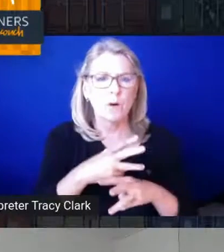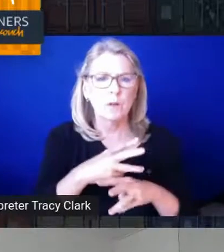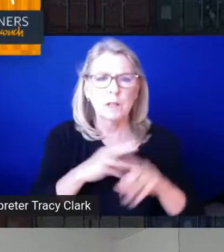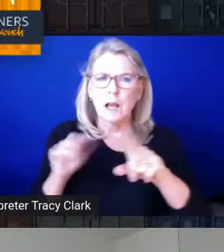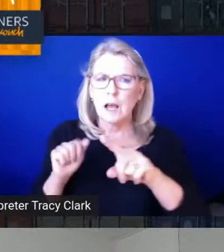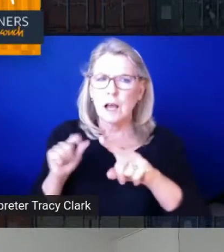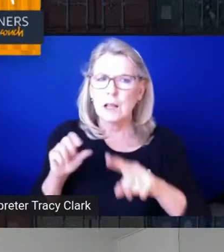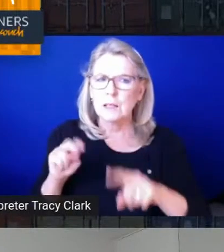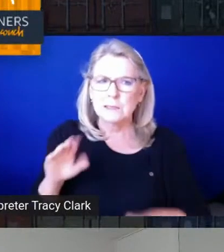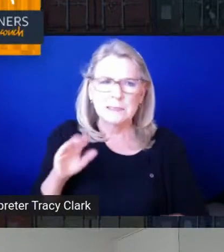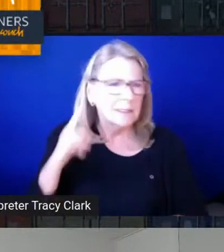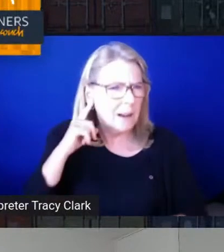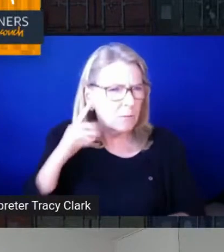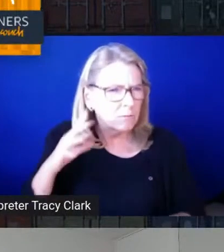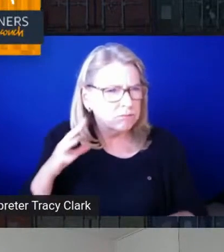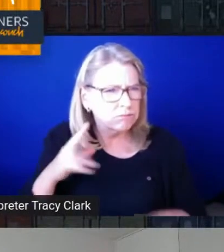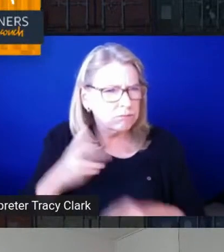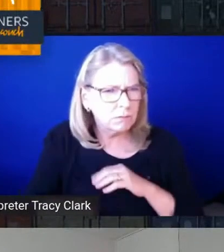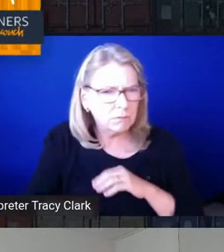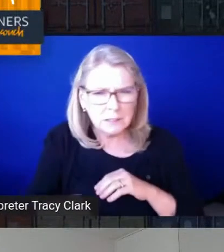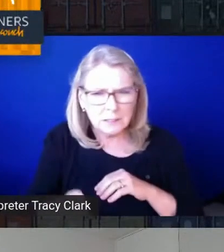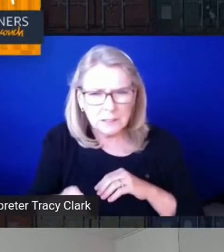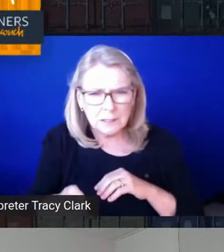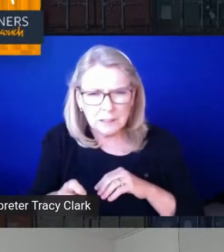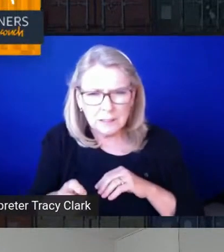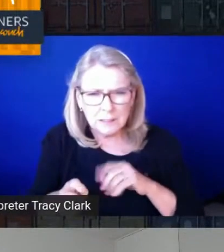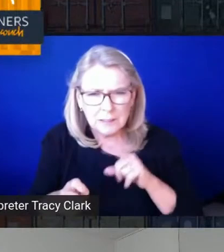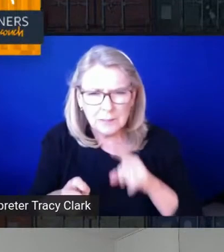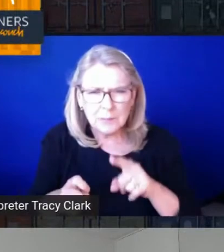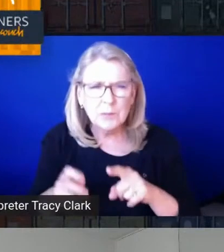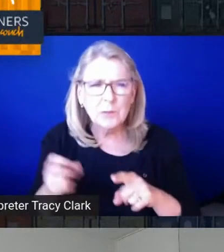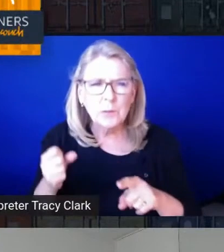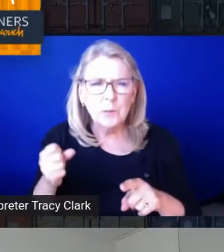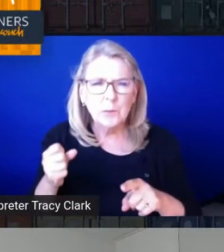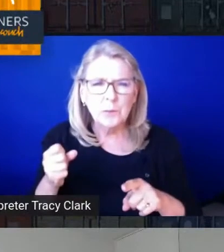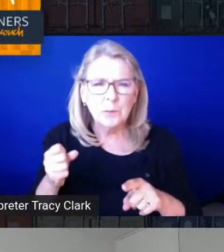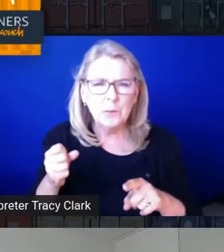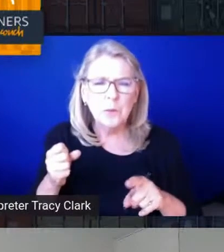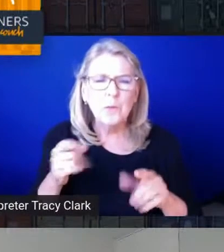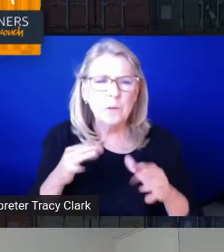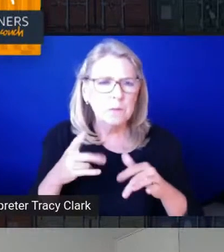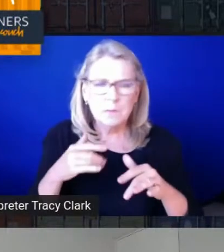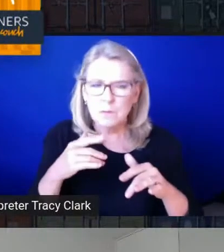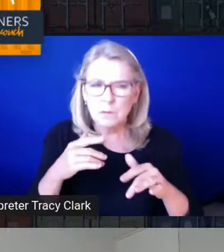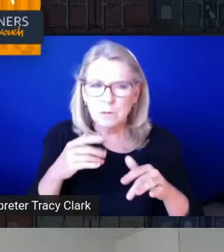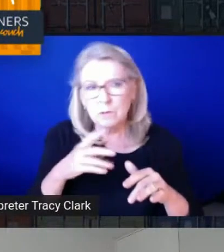Oh, okay. Come back to me. I'll work on my microphone here. How